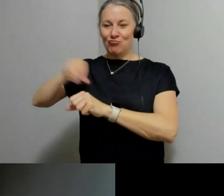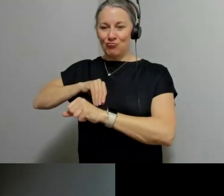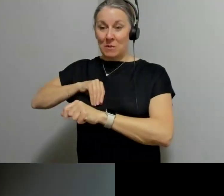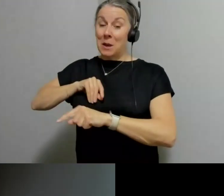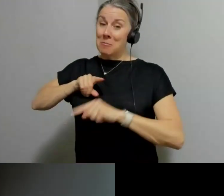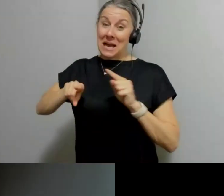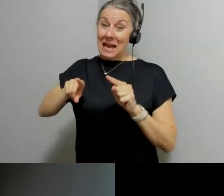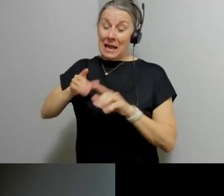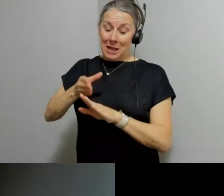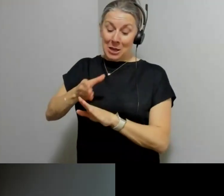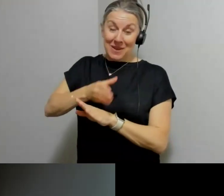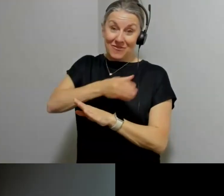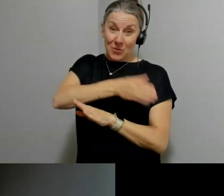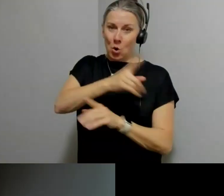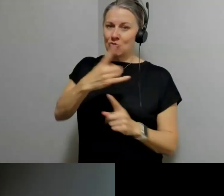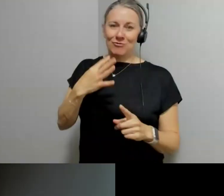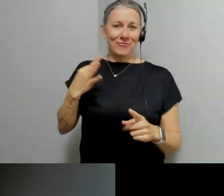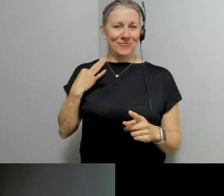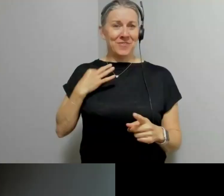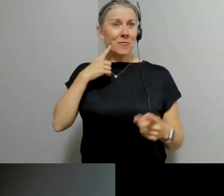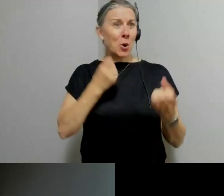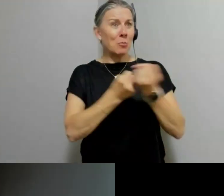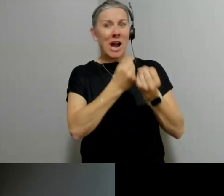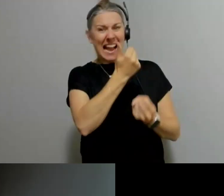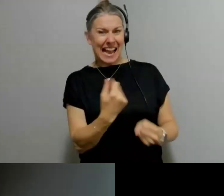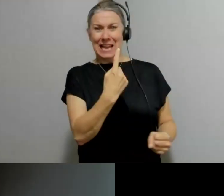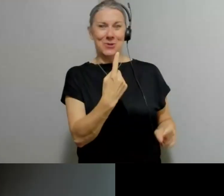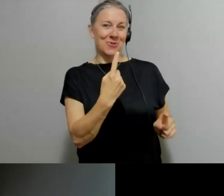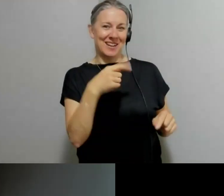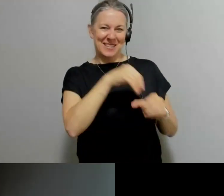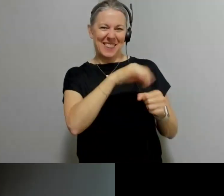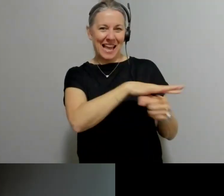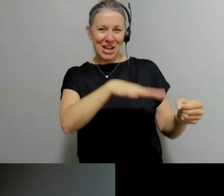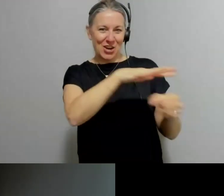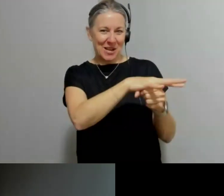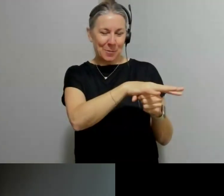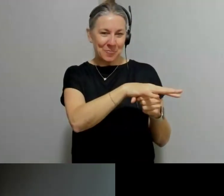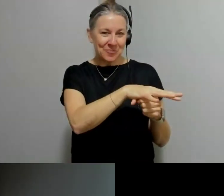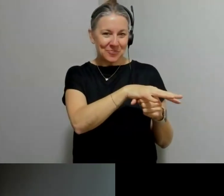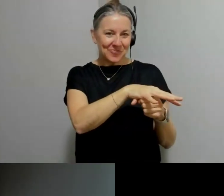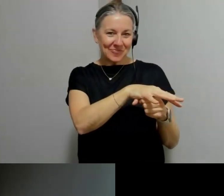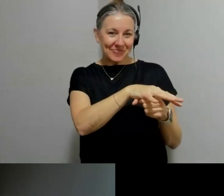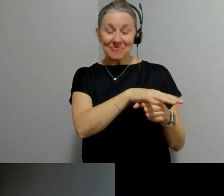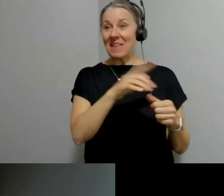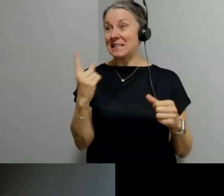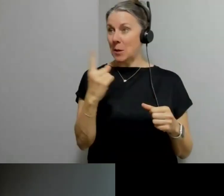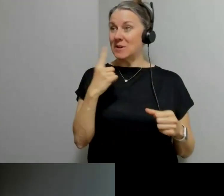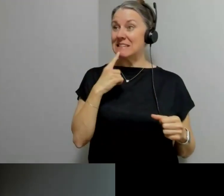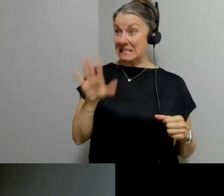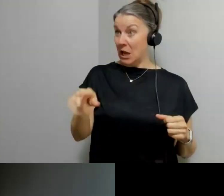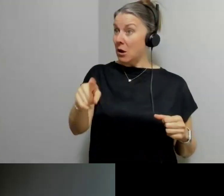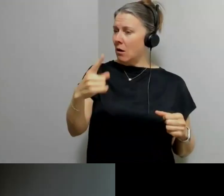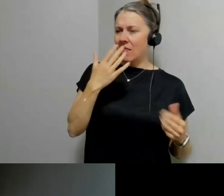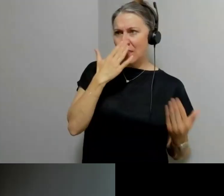frankly, anybody in that riding. And she was tapped on the shoulder and said, "Thank you for your volunteerism. Will you do